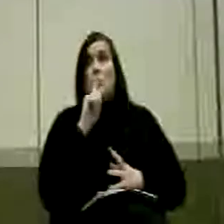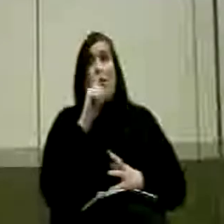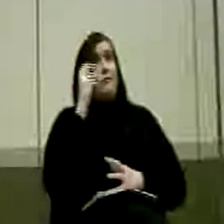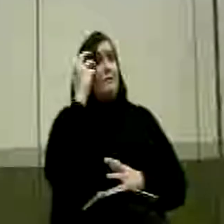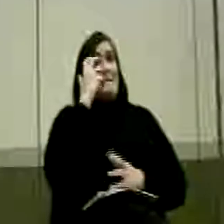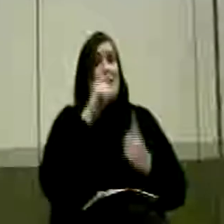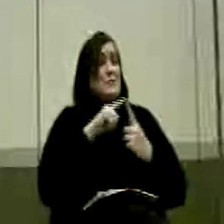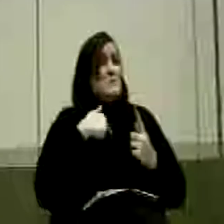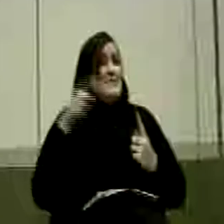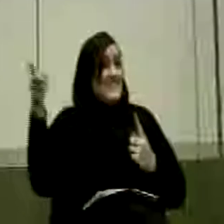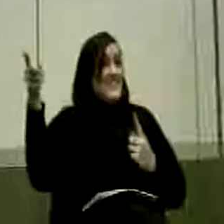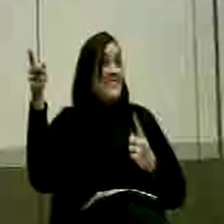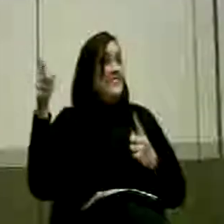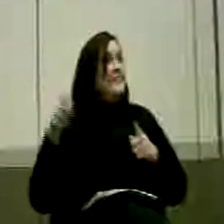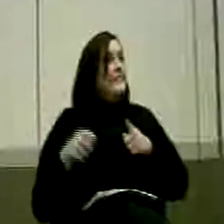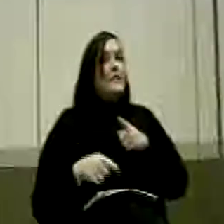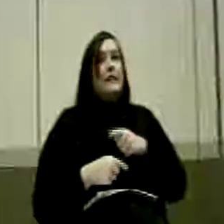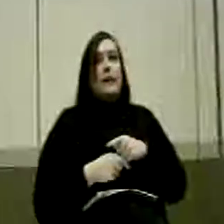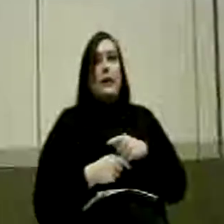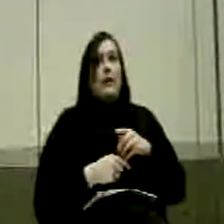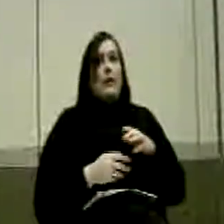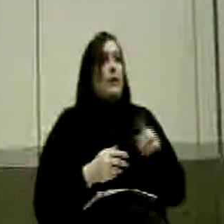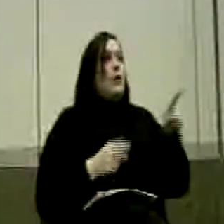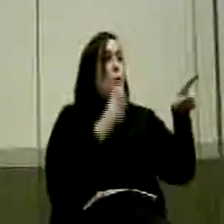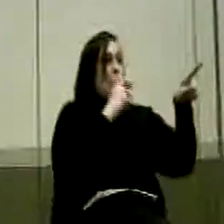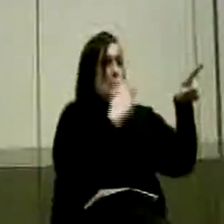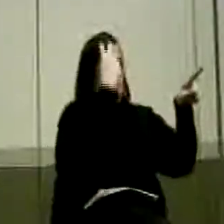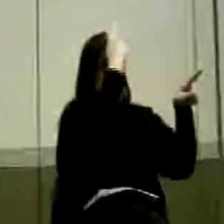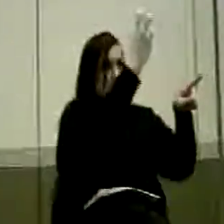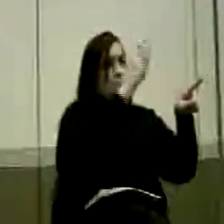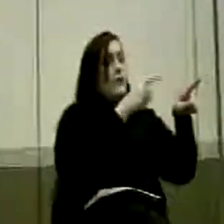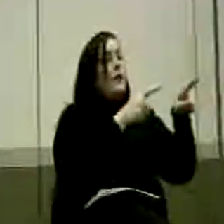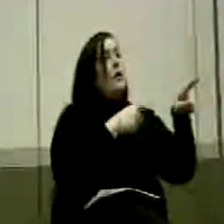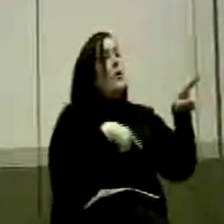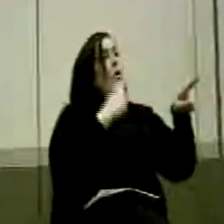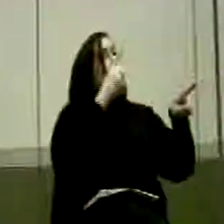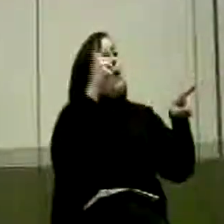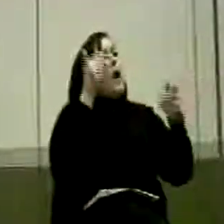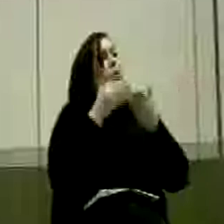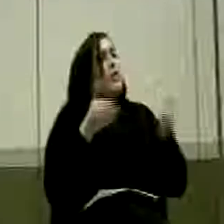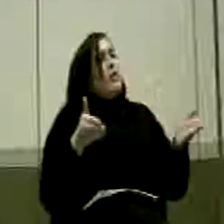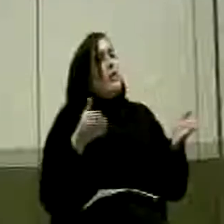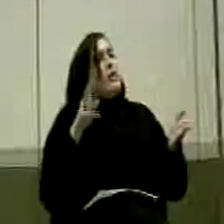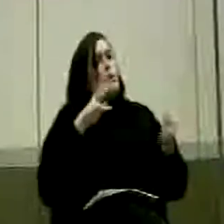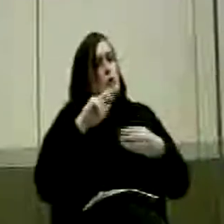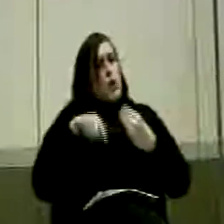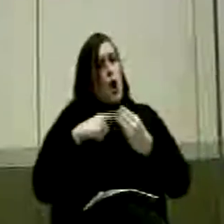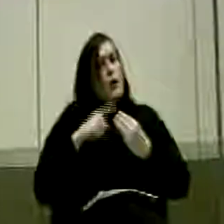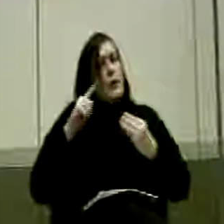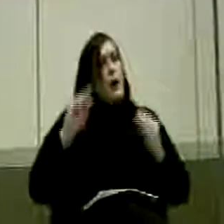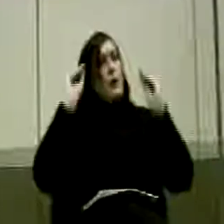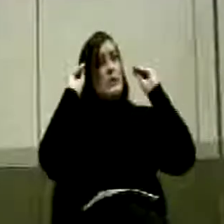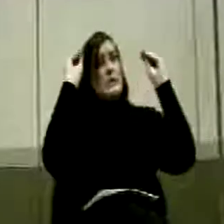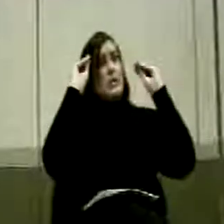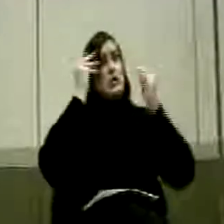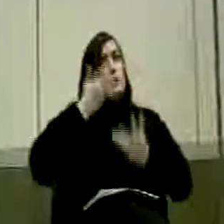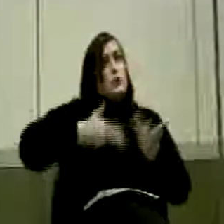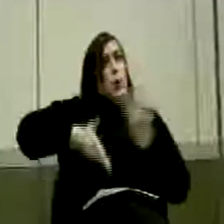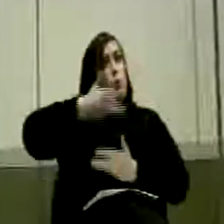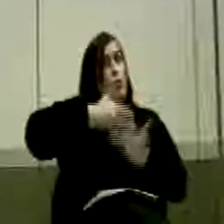amazing. Right. Yeah, I totally agree. Yeah, right. One of the other things, back to what you were talking about, teaching those